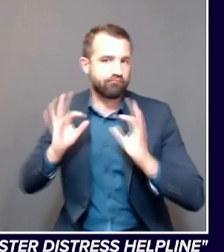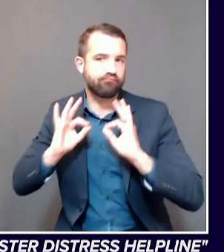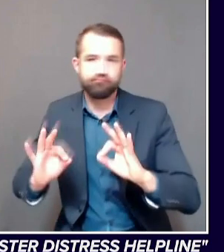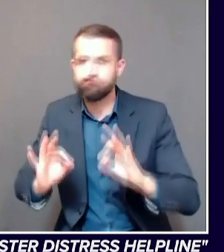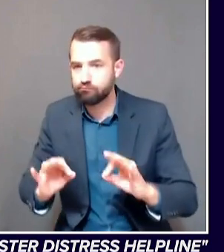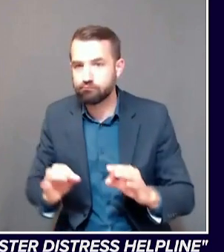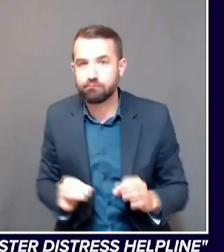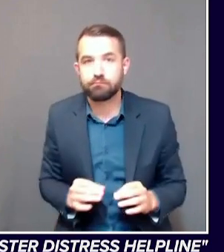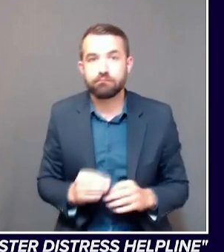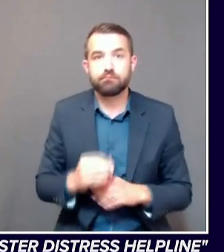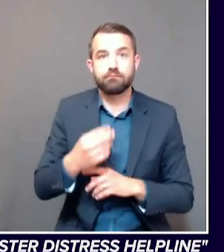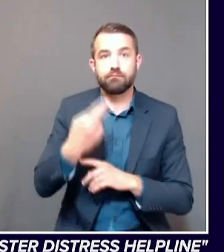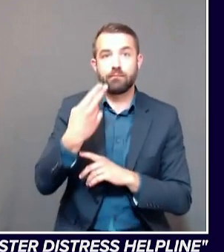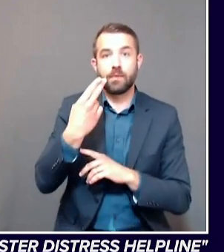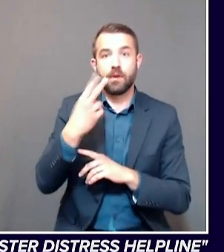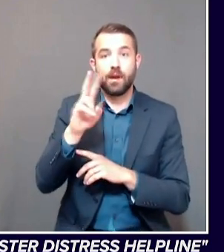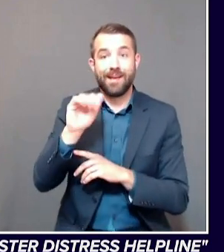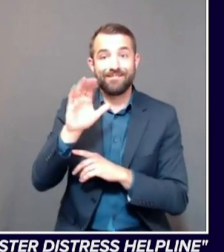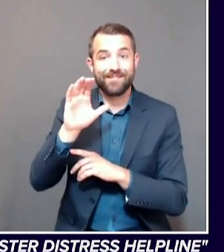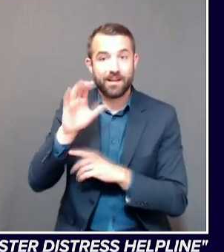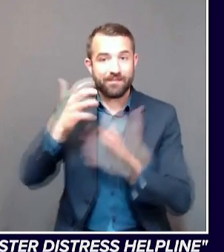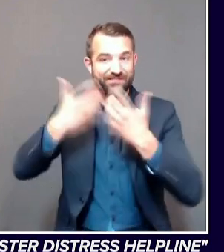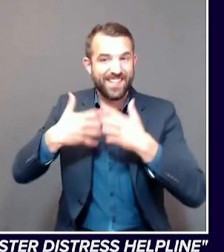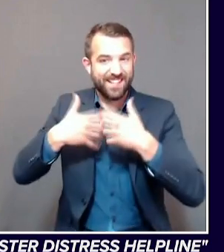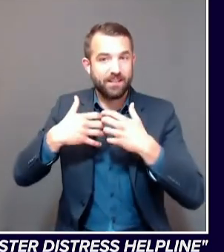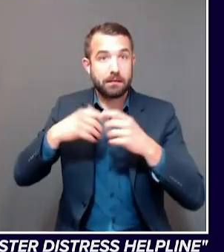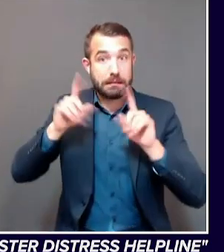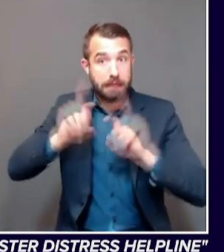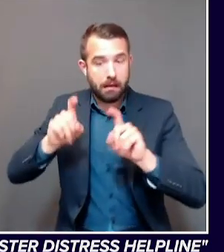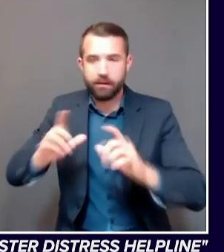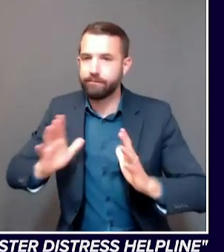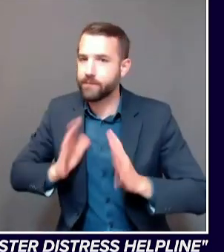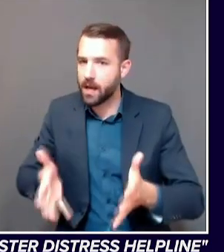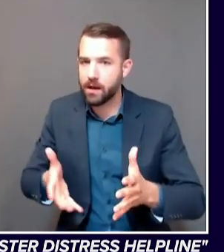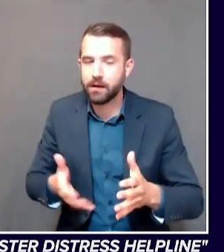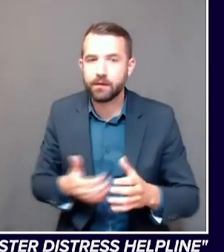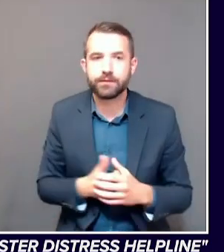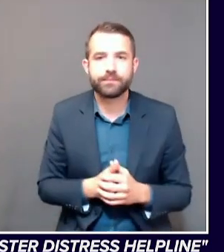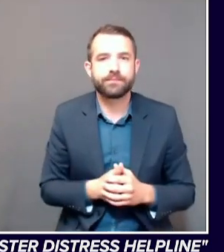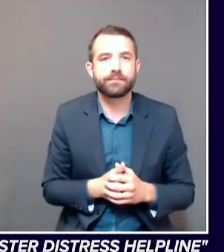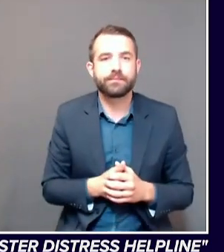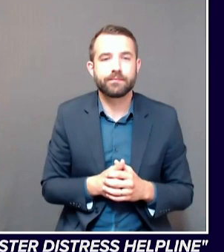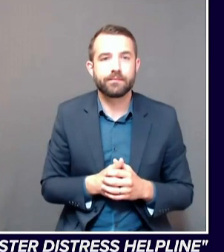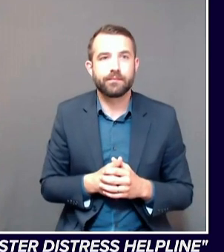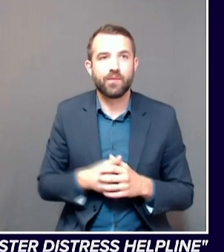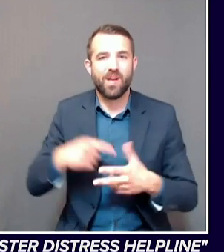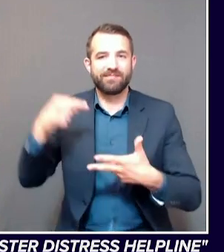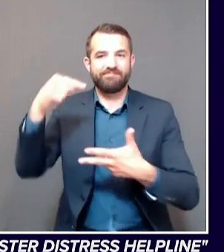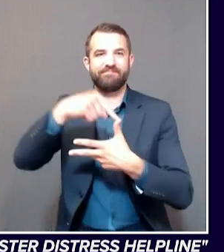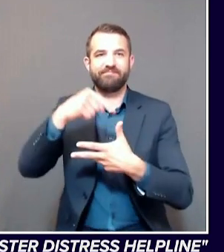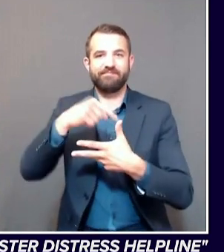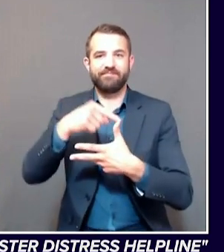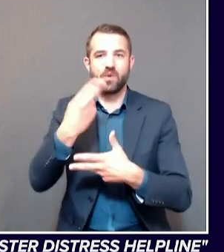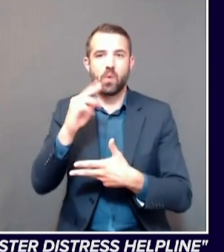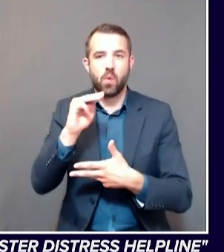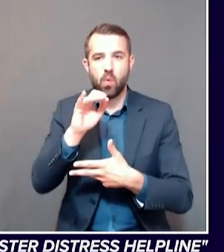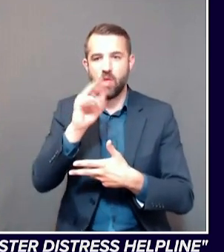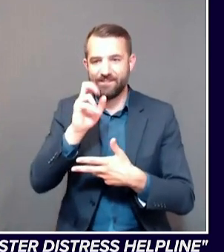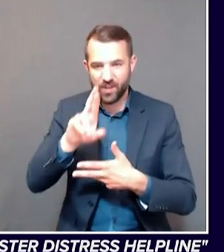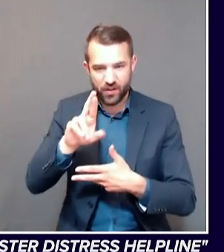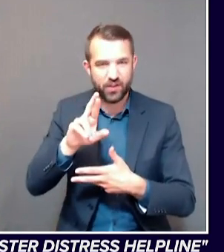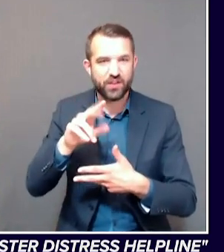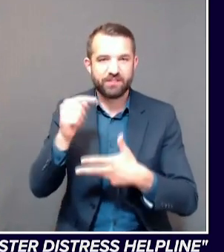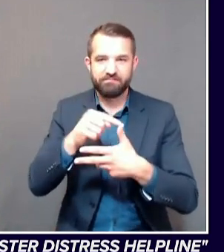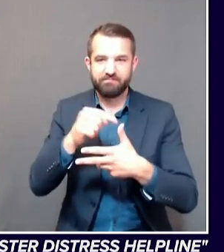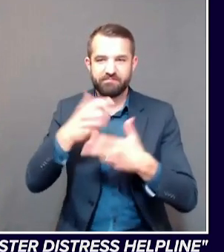concern. So we're continuing our investigation, but we found that the humidifiers themselves are likely the source of